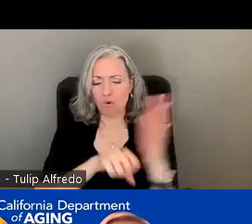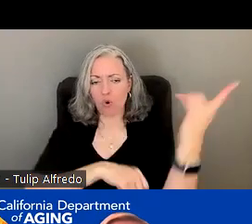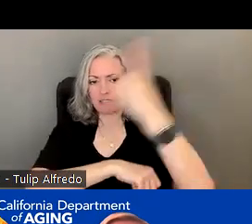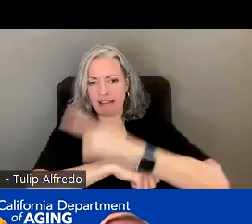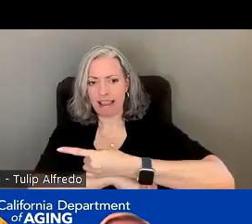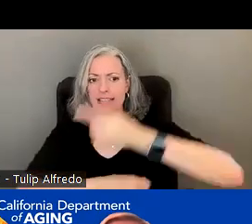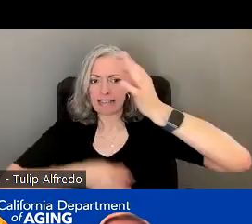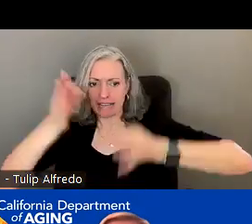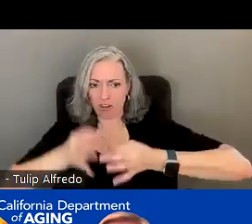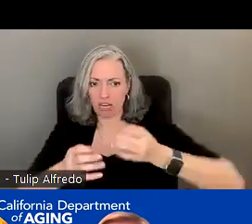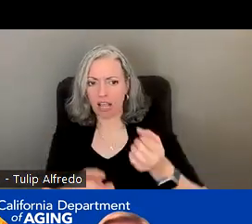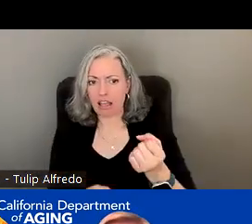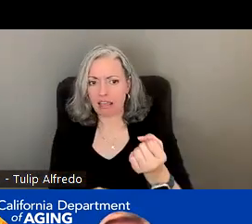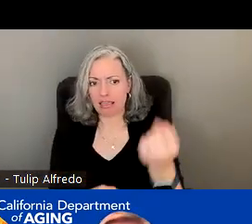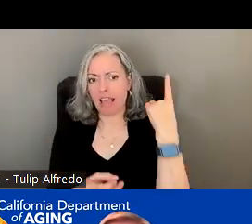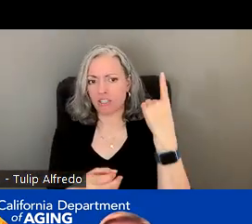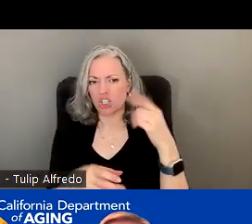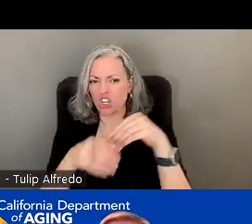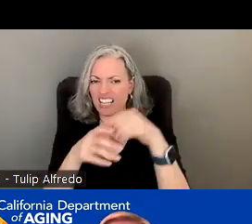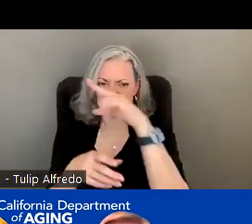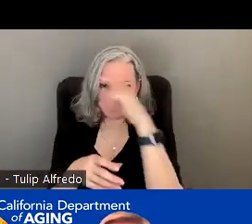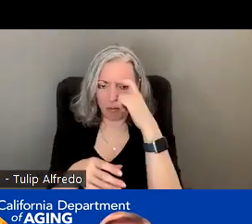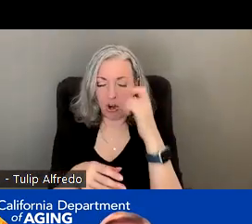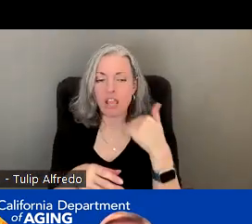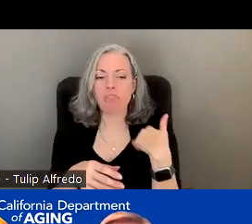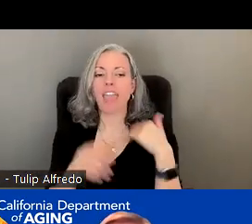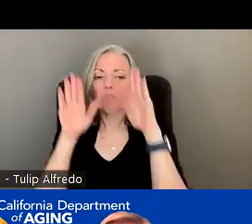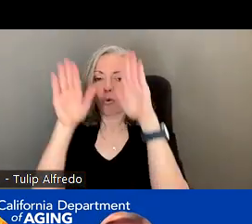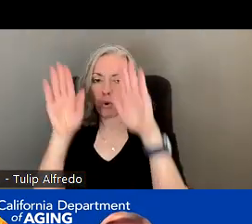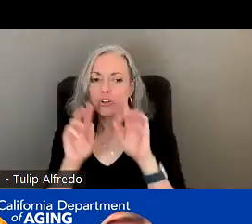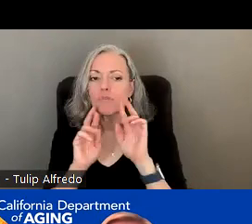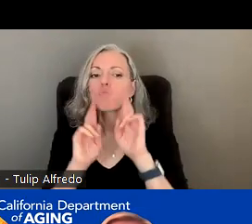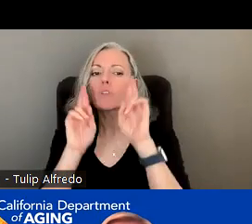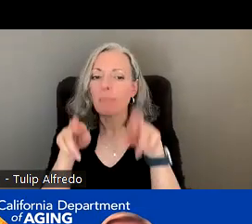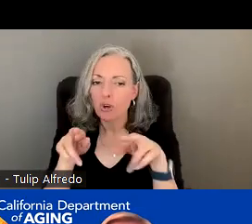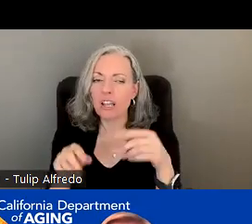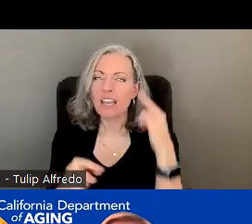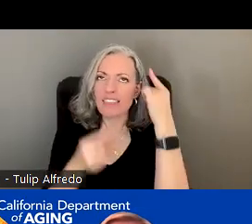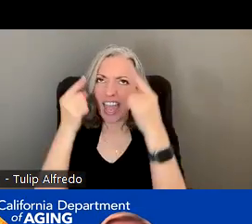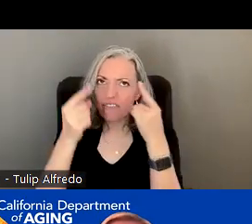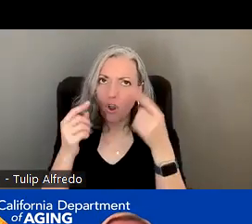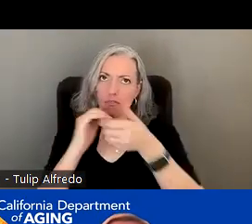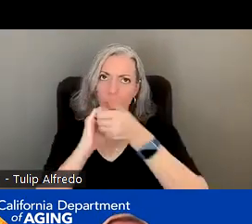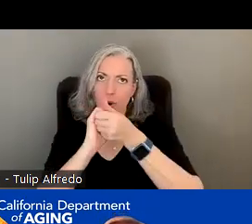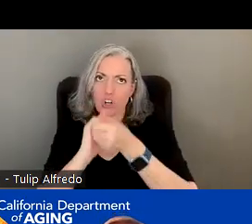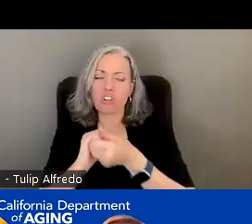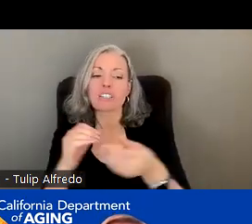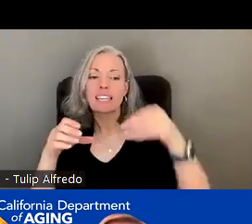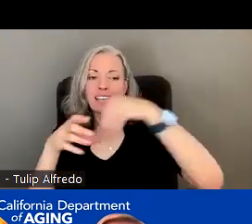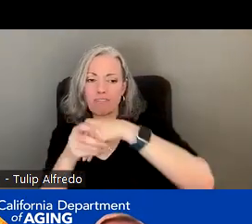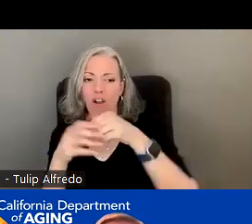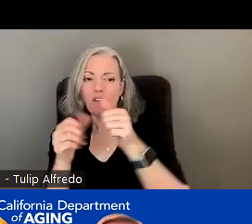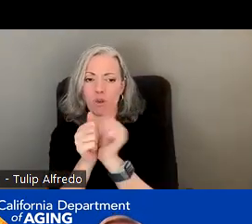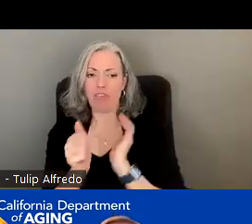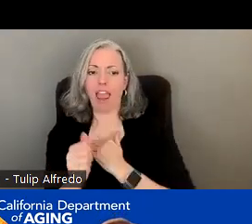summer, and they produced an excellent report, and they have been very thoughtful partners in our work since their hearings